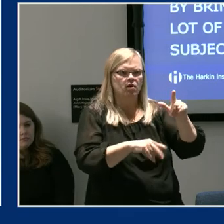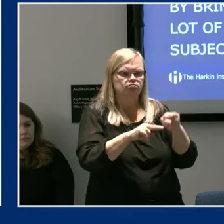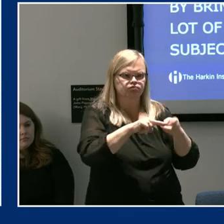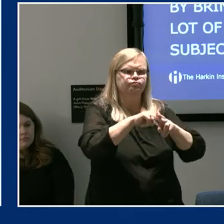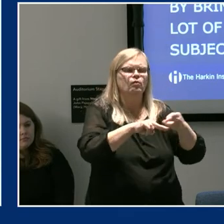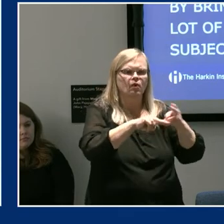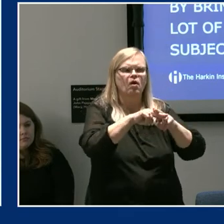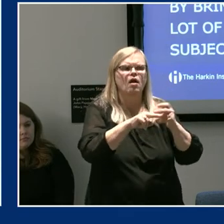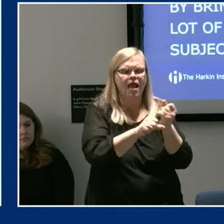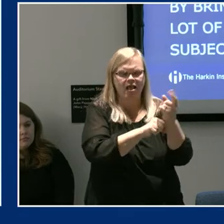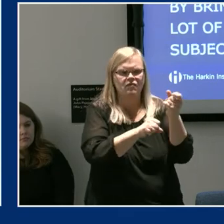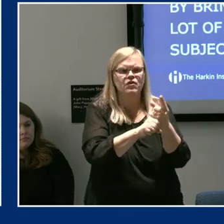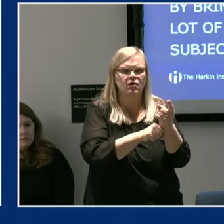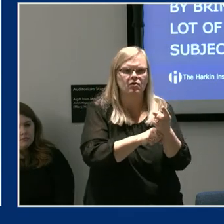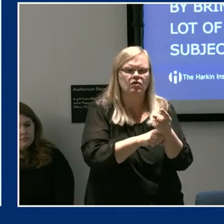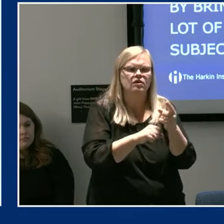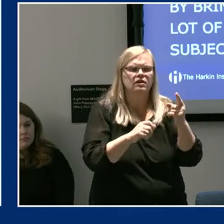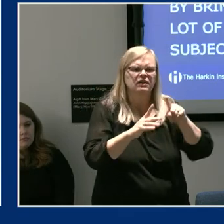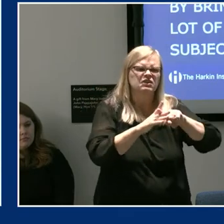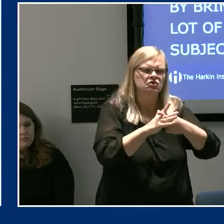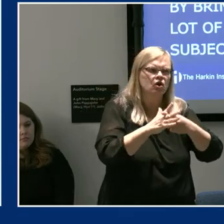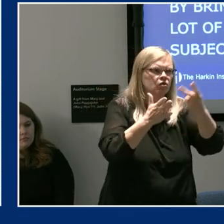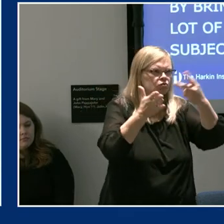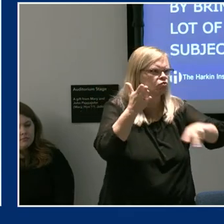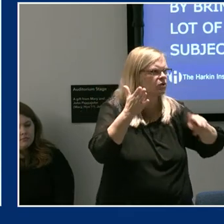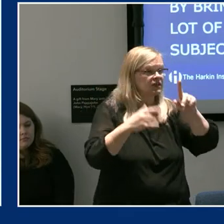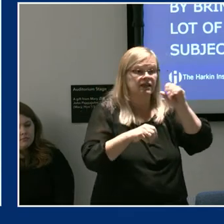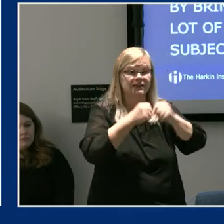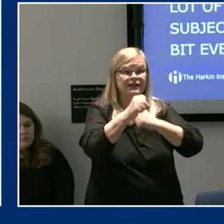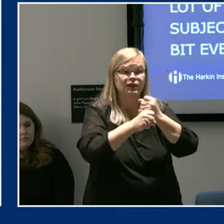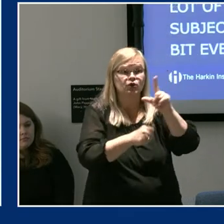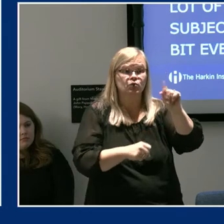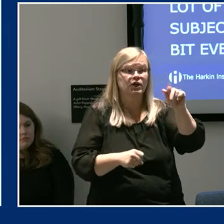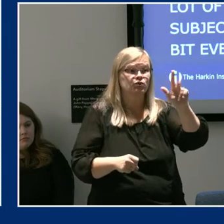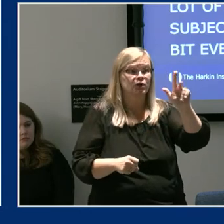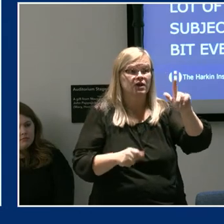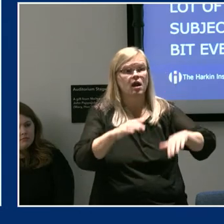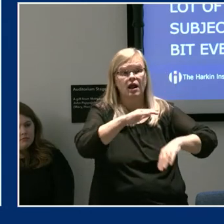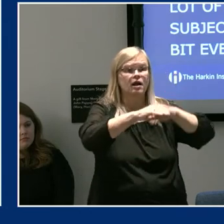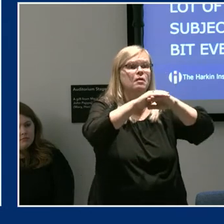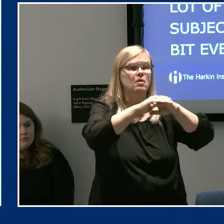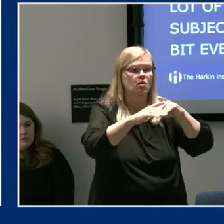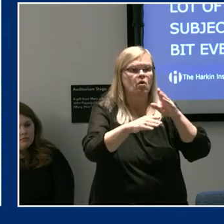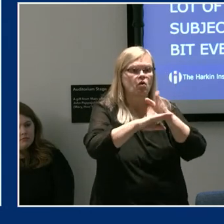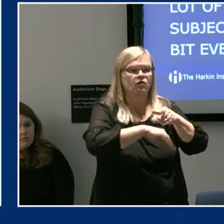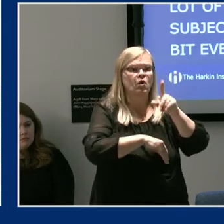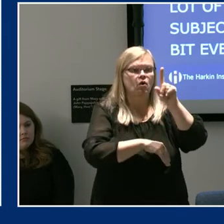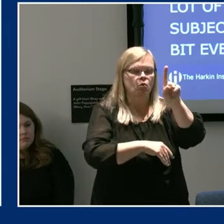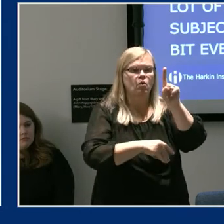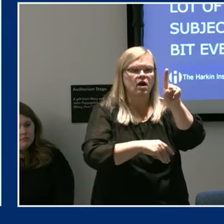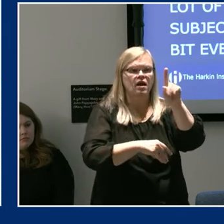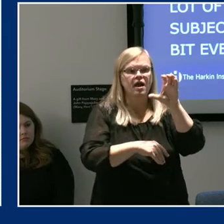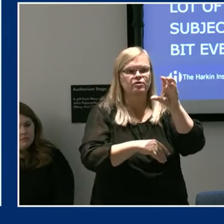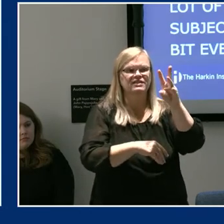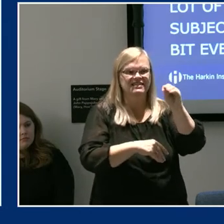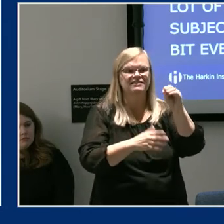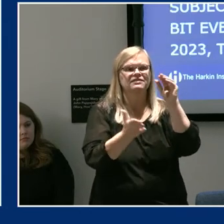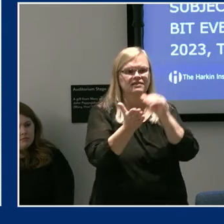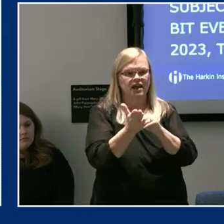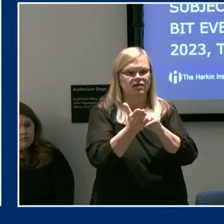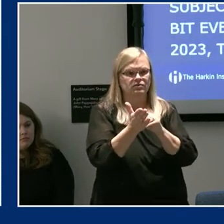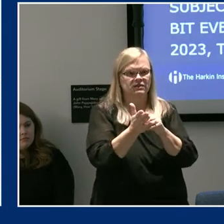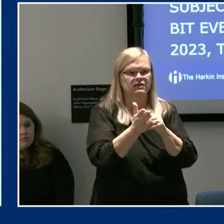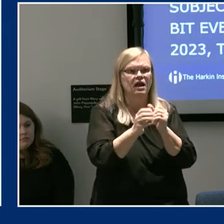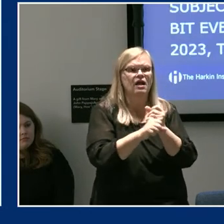year. Starting in a couple weeks, in 2023, the cap will be a little over $160,000 a year.